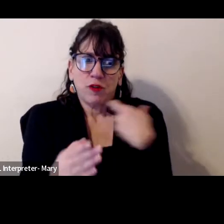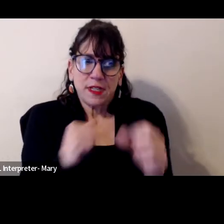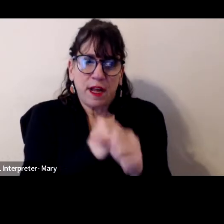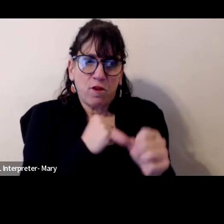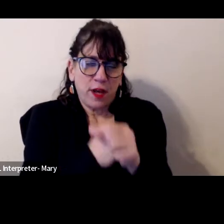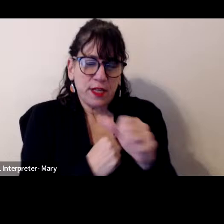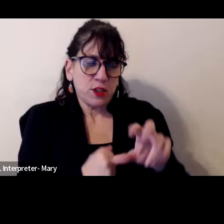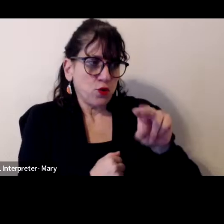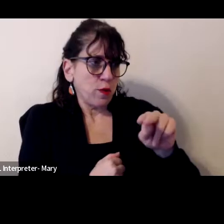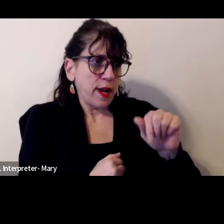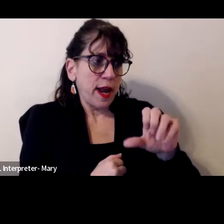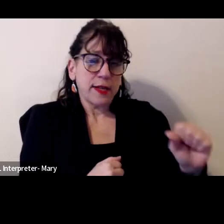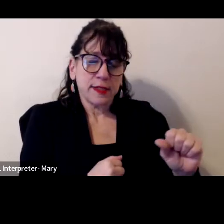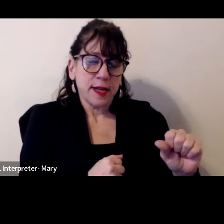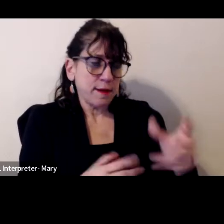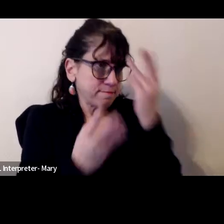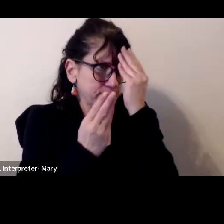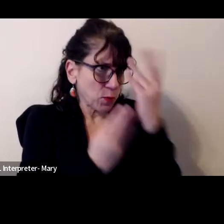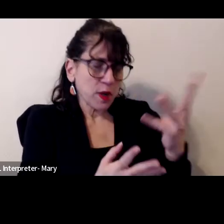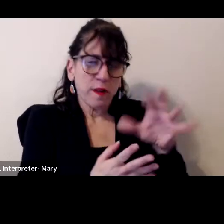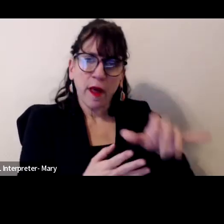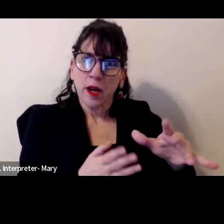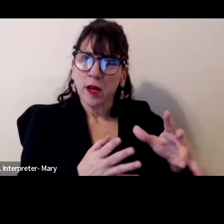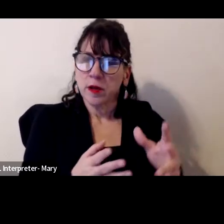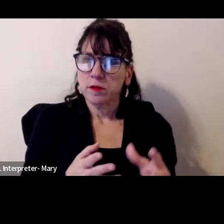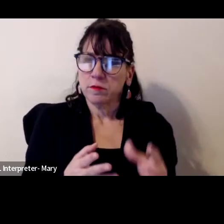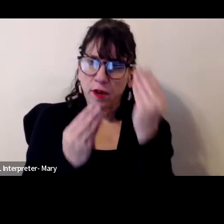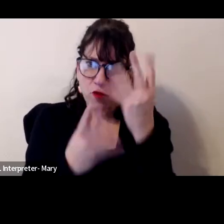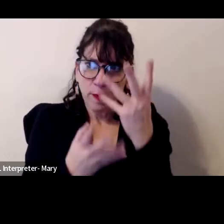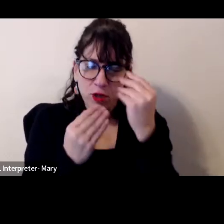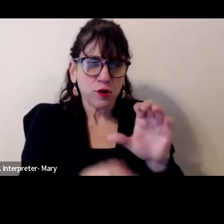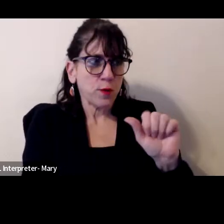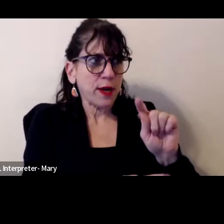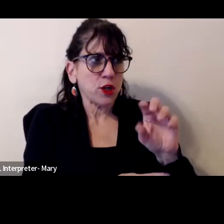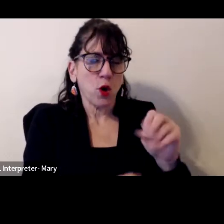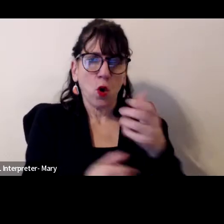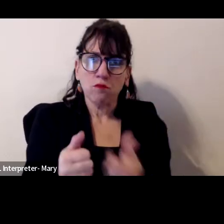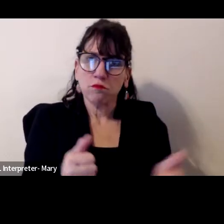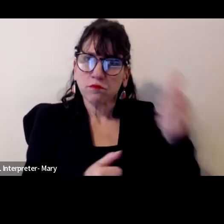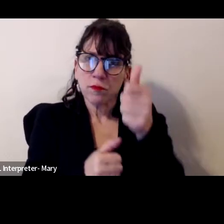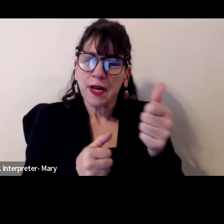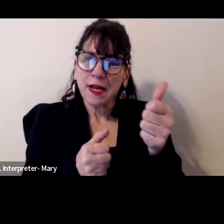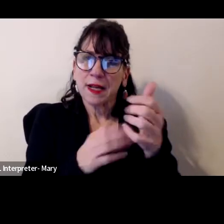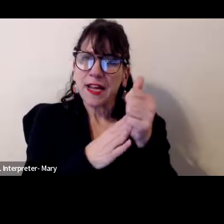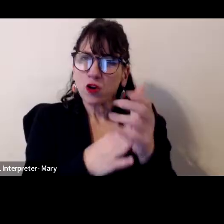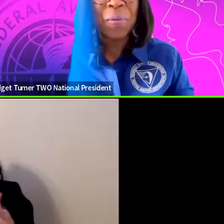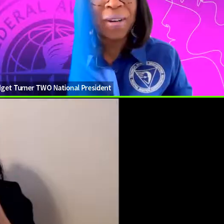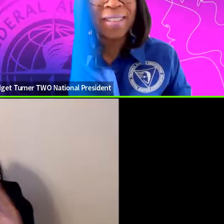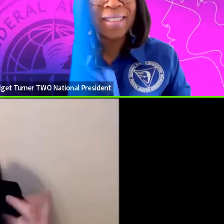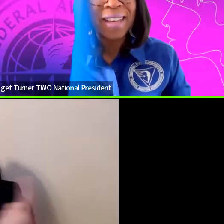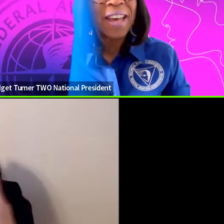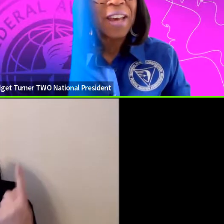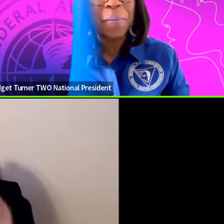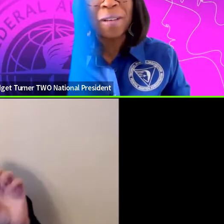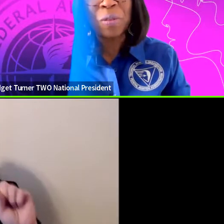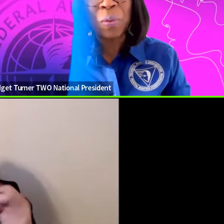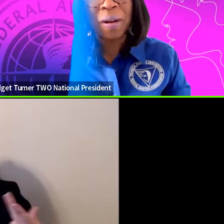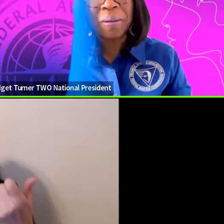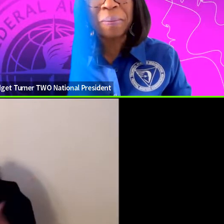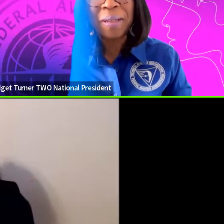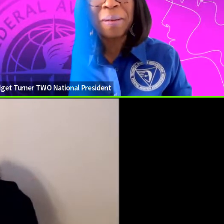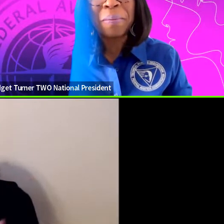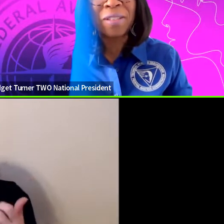NAS and communicates this information to ATO leadership and appropriate stakeholders. Everyone, help